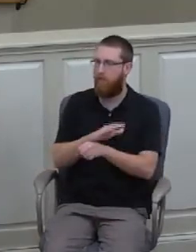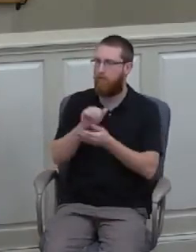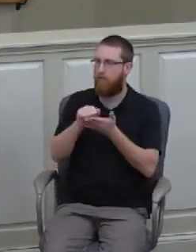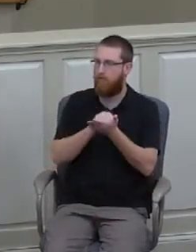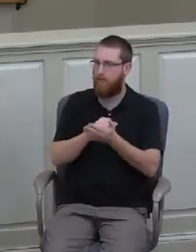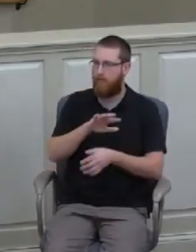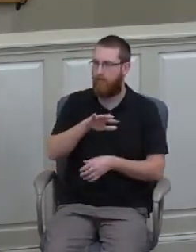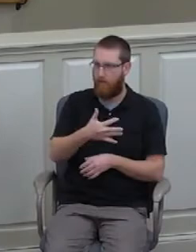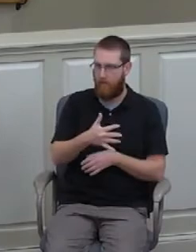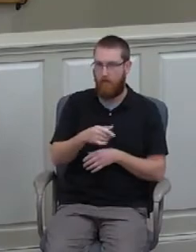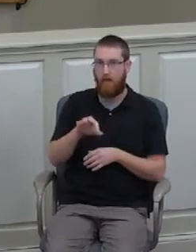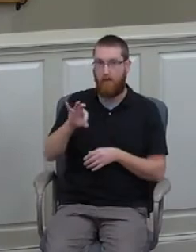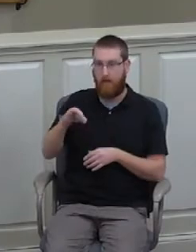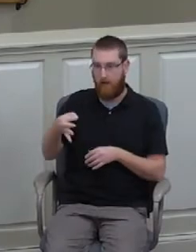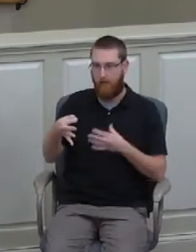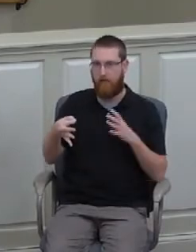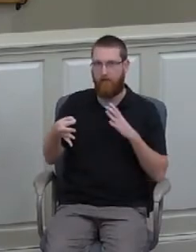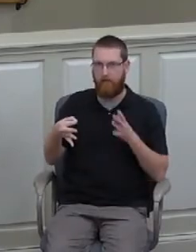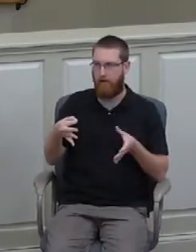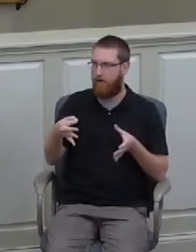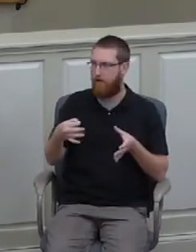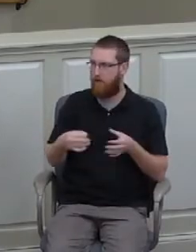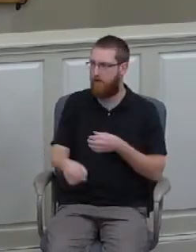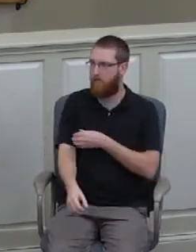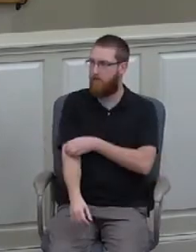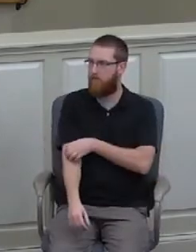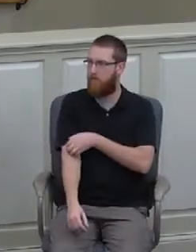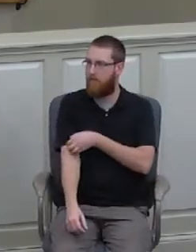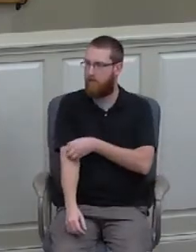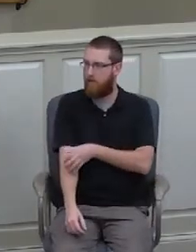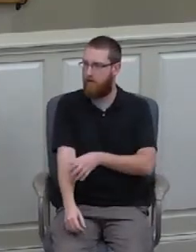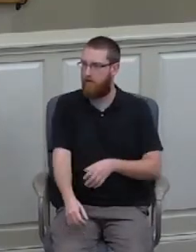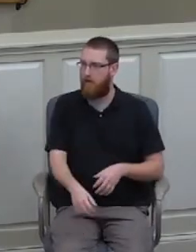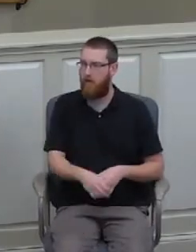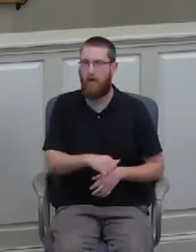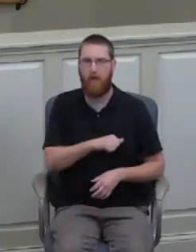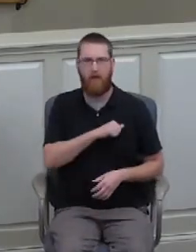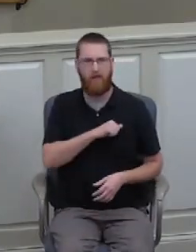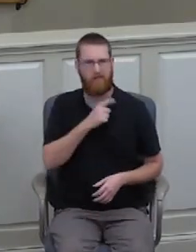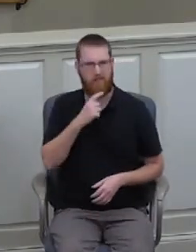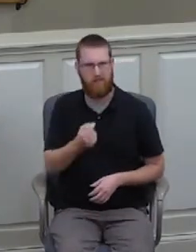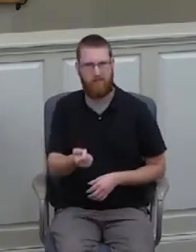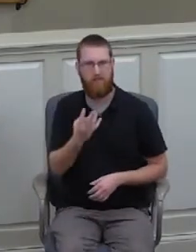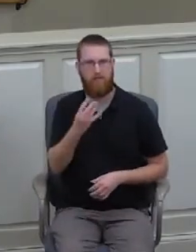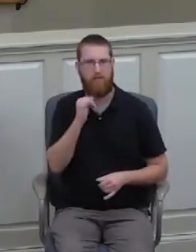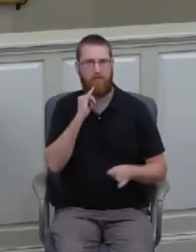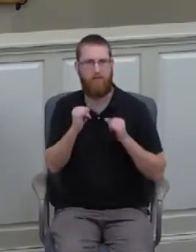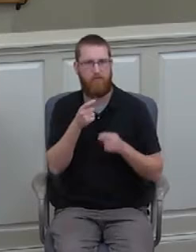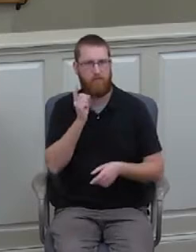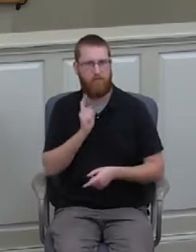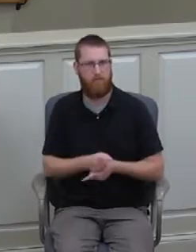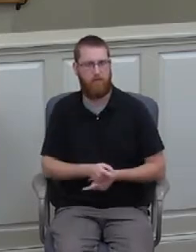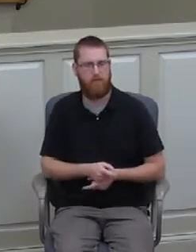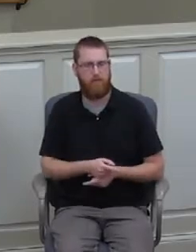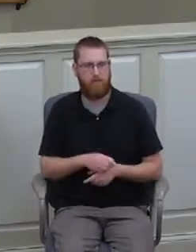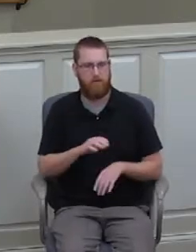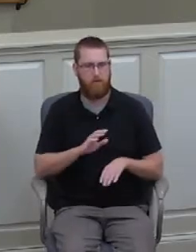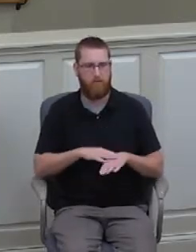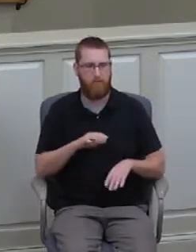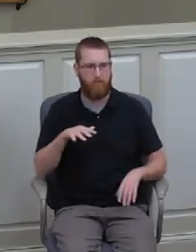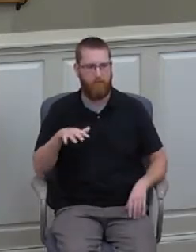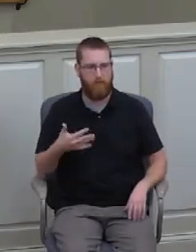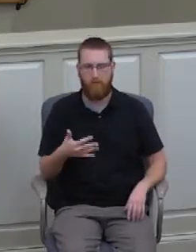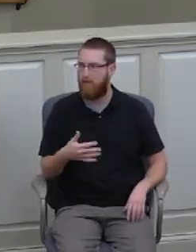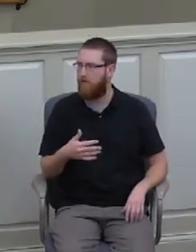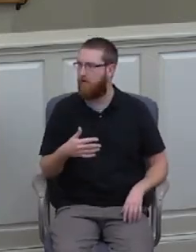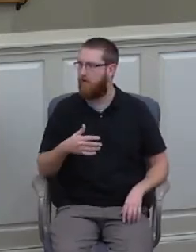Well, you keep putting it off, and it's a full agenda. We're just going to do 4 interviews on the But it's the all 5th. day. No, that's,